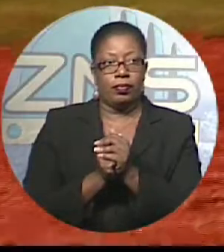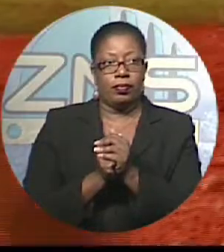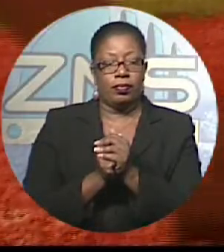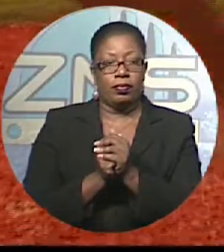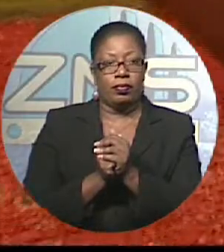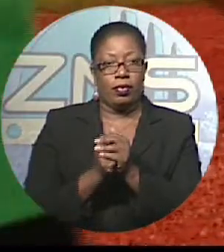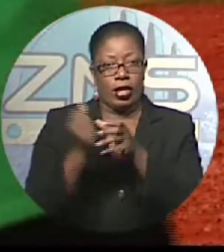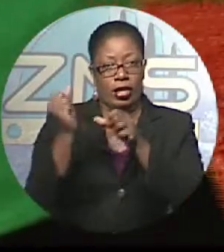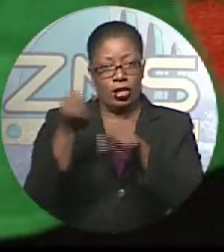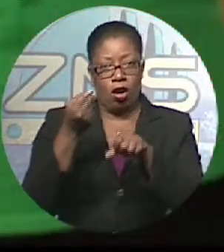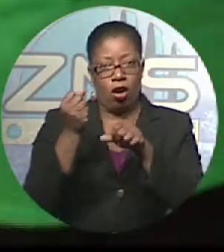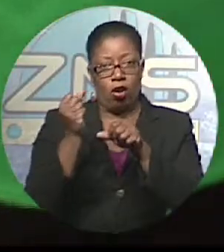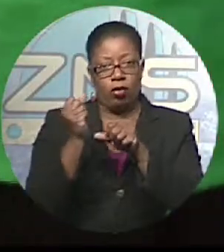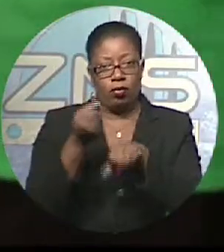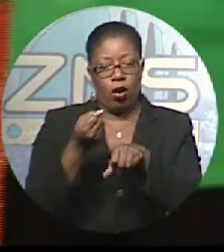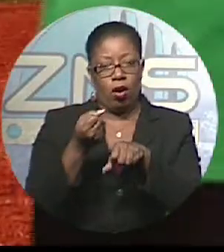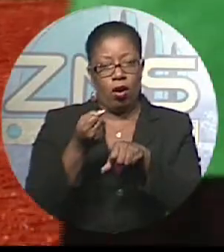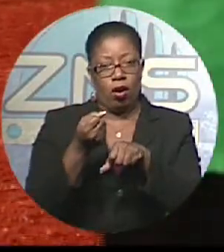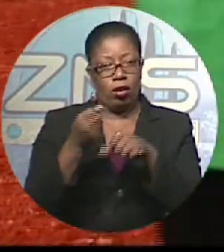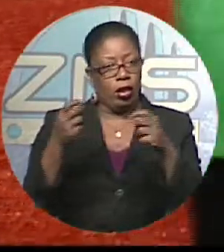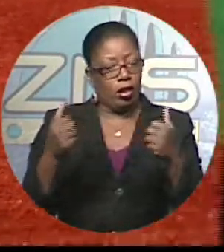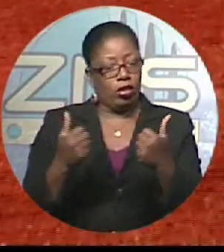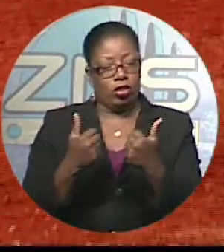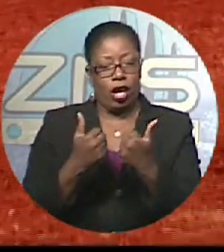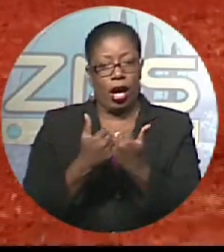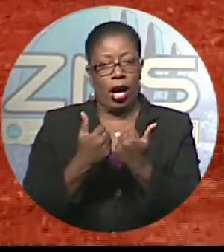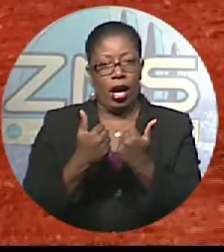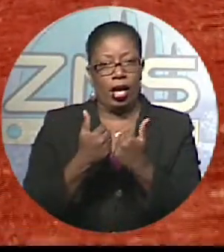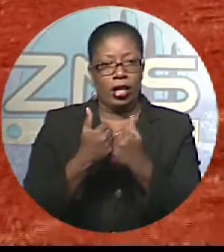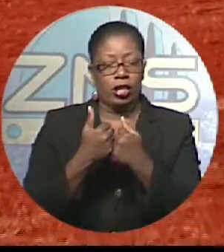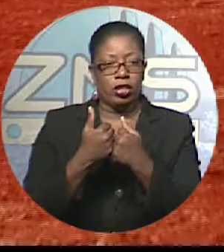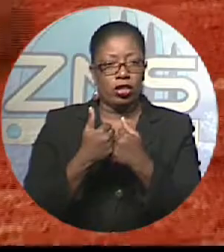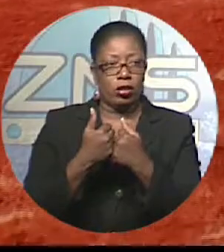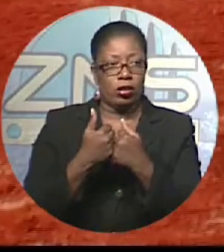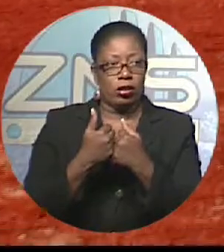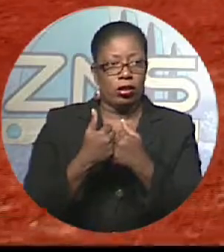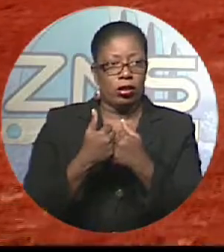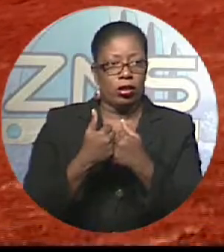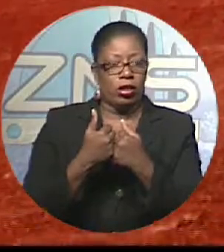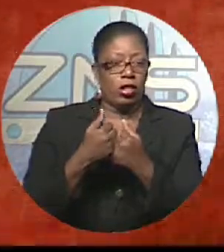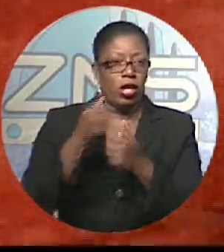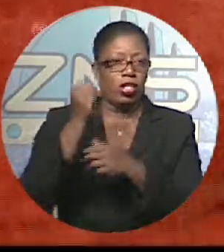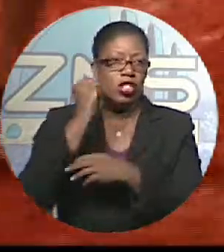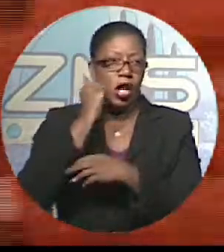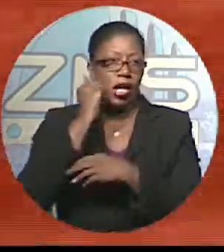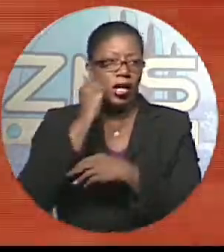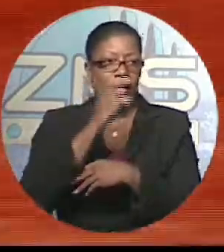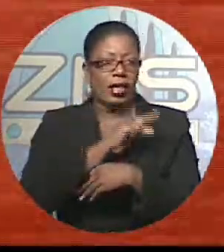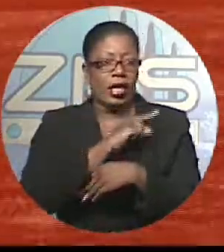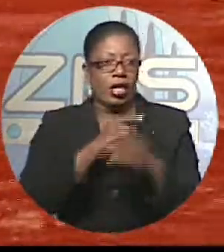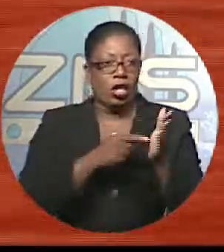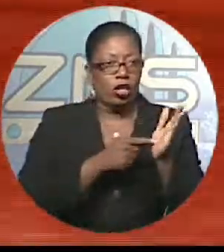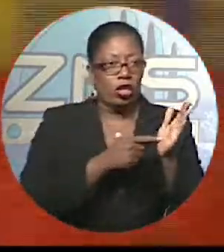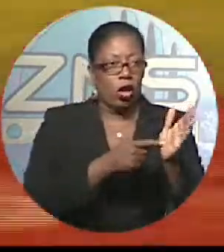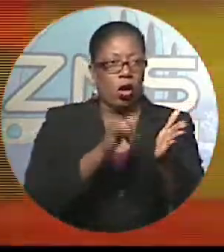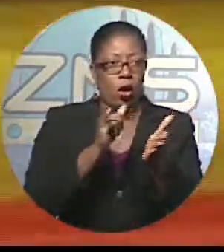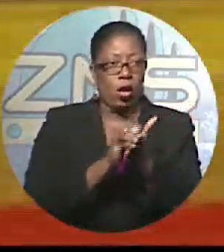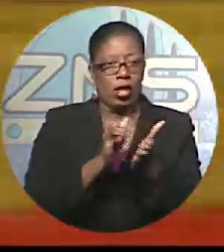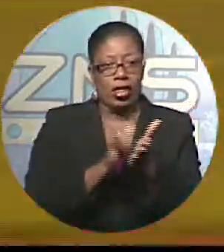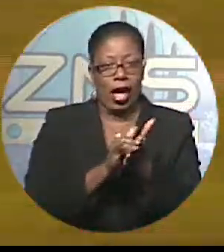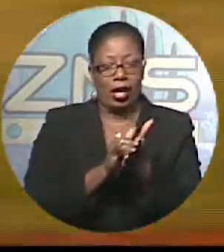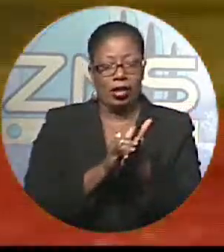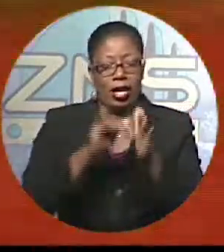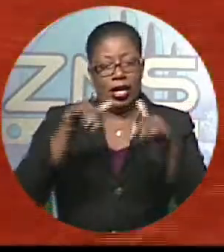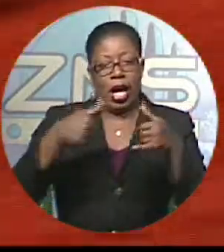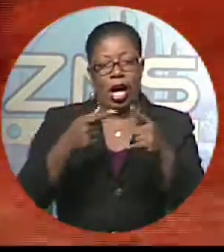The softball challenge proved a comedy of errors for the teams competing. Charlene and Chang proved with the base running, it's not how